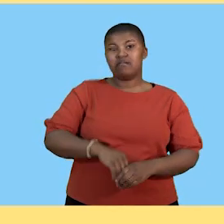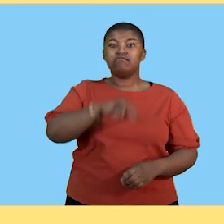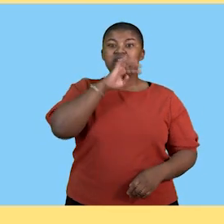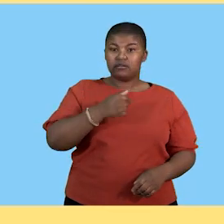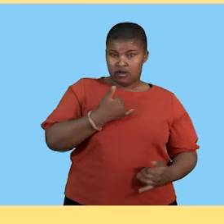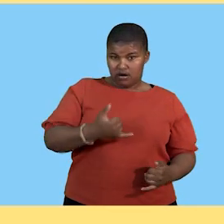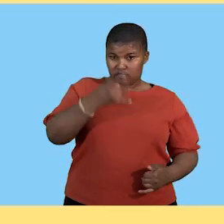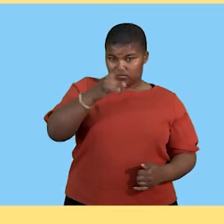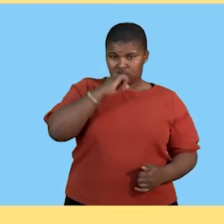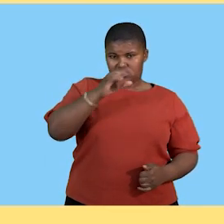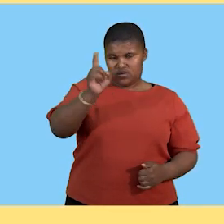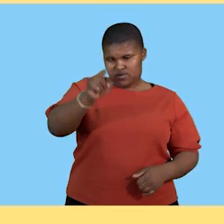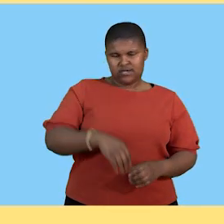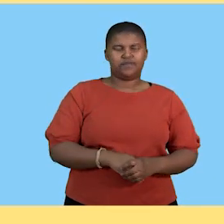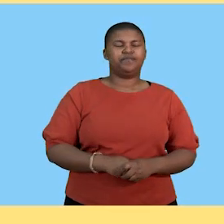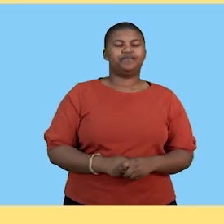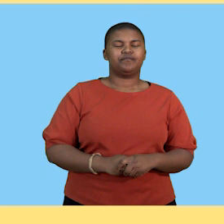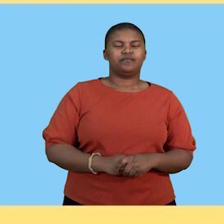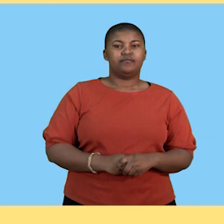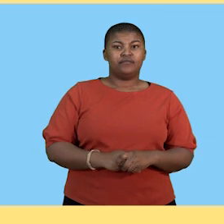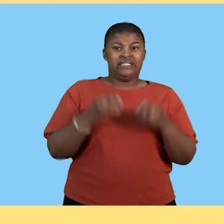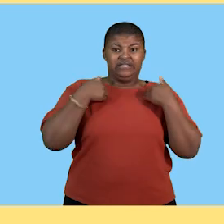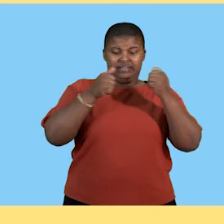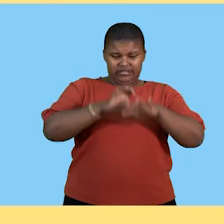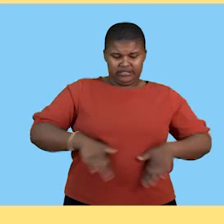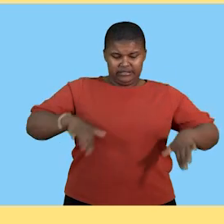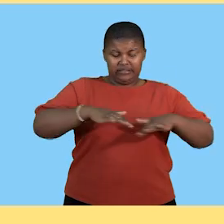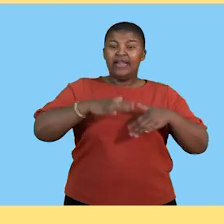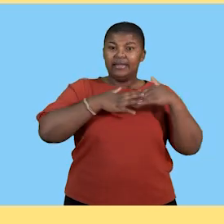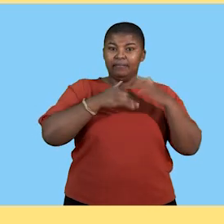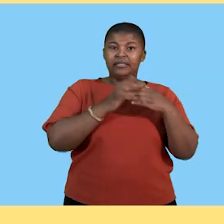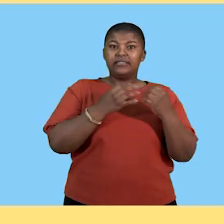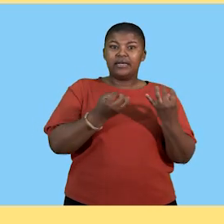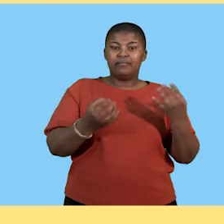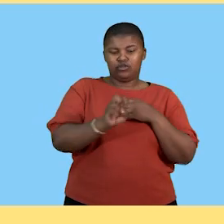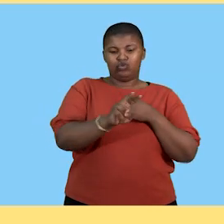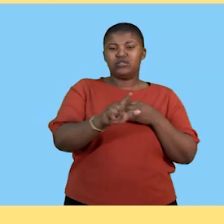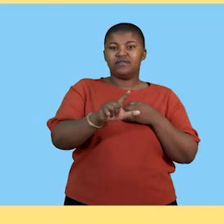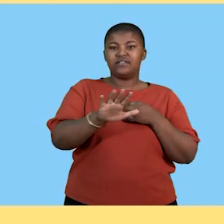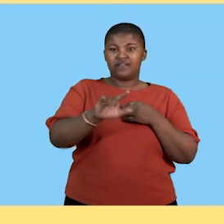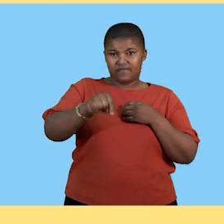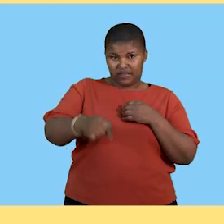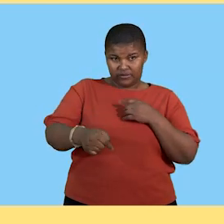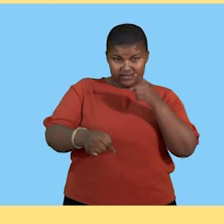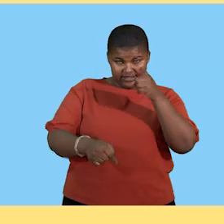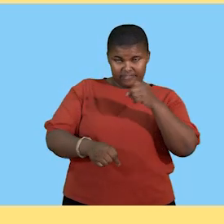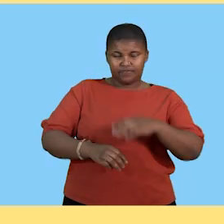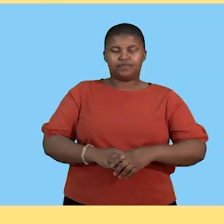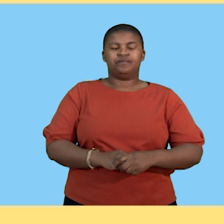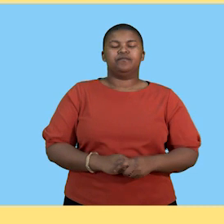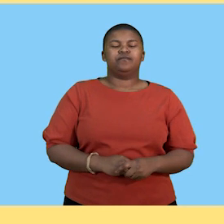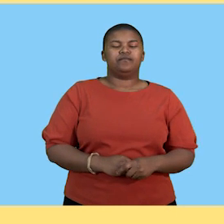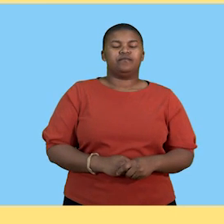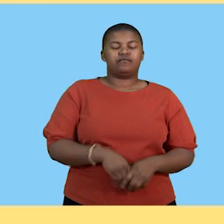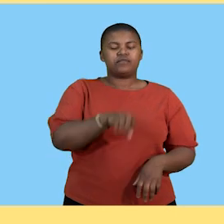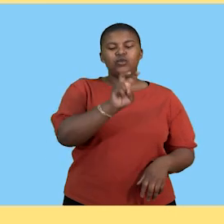then come here, then we say the cost at the beginning of our land and buildings is 275,000 here,